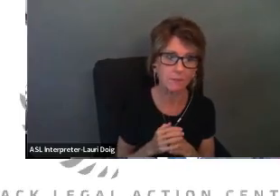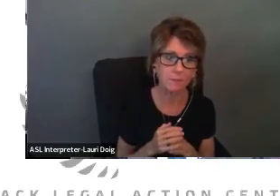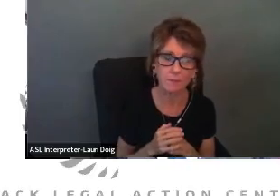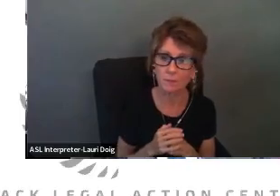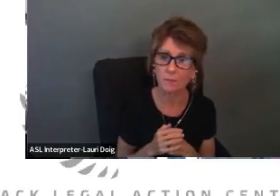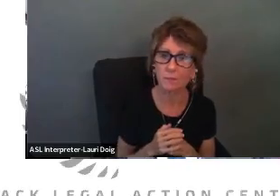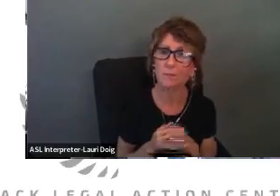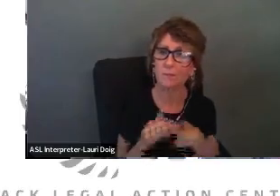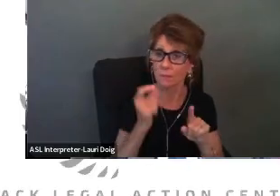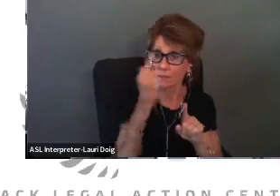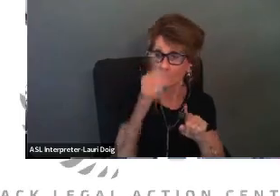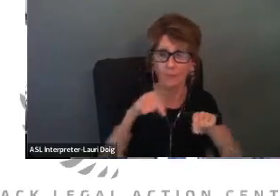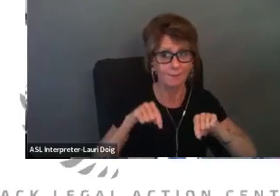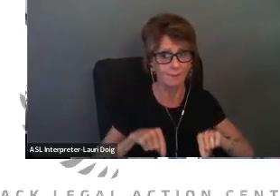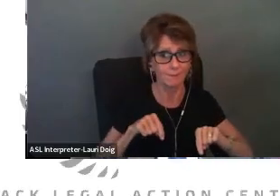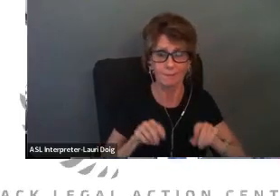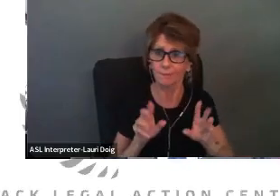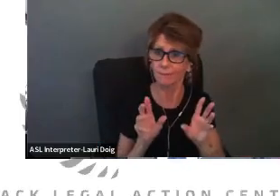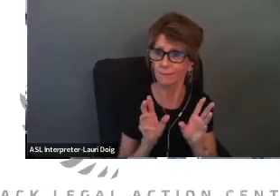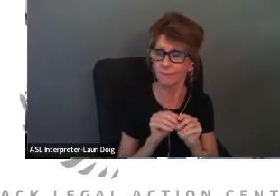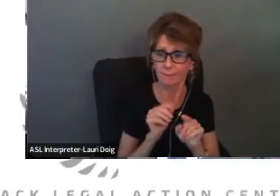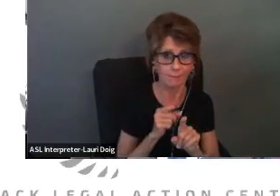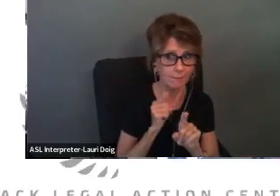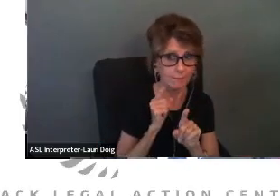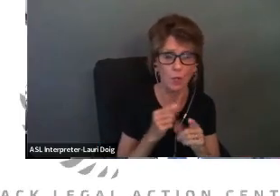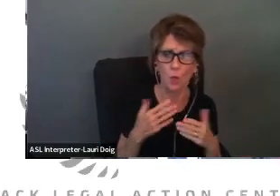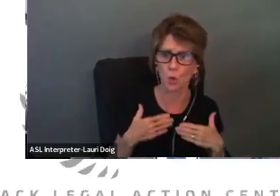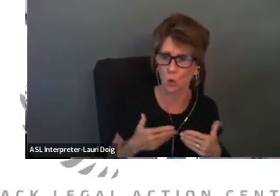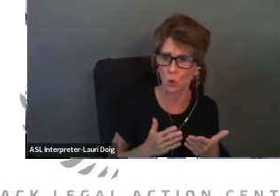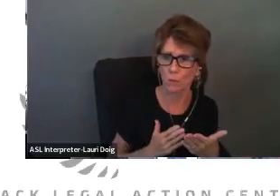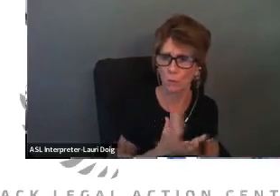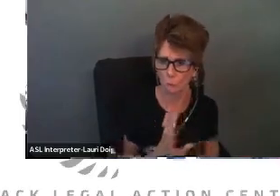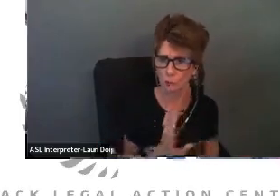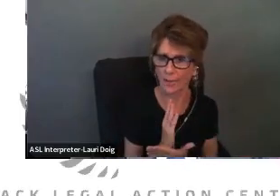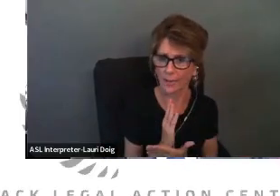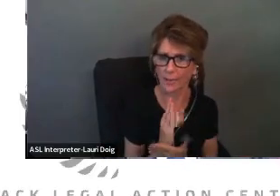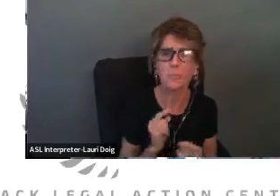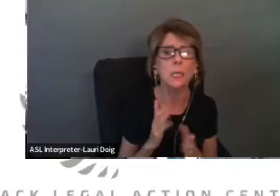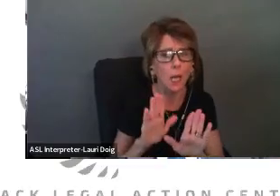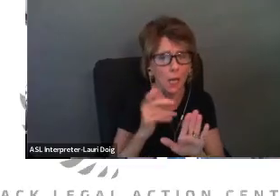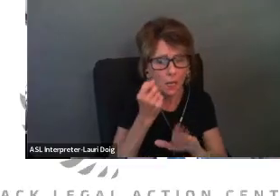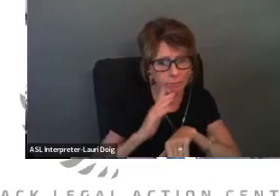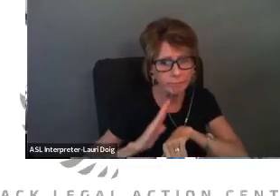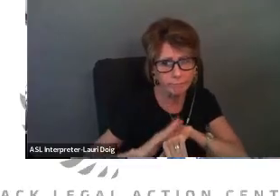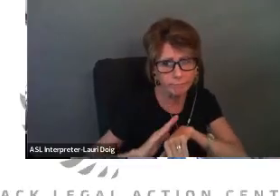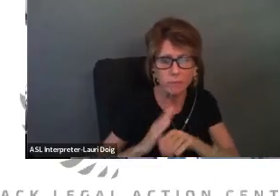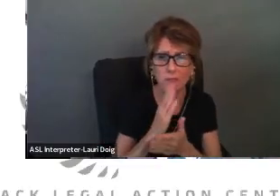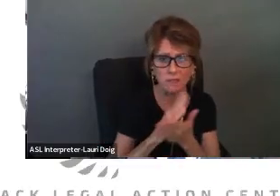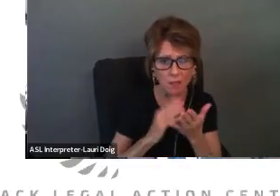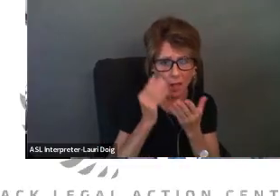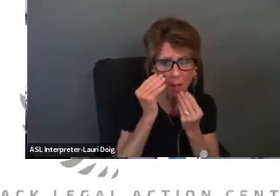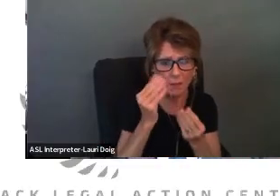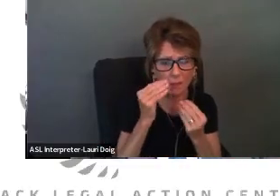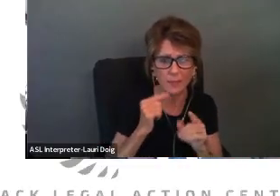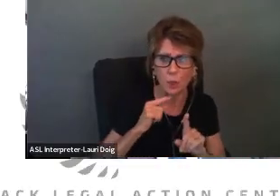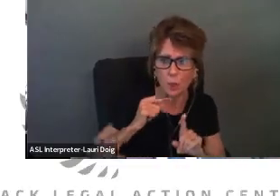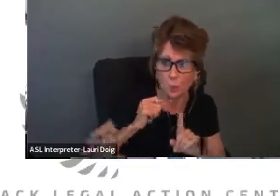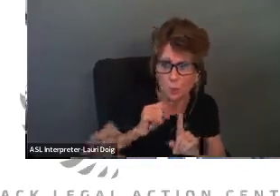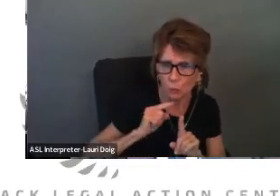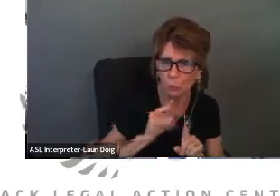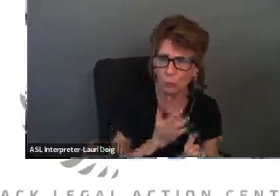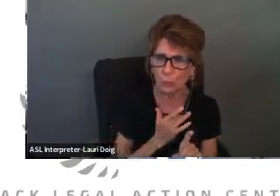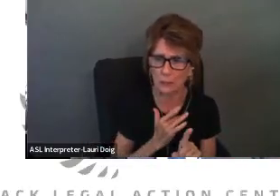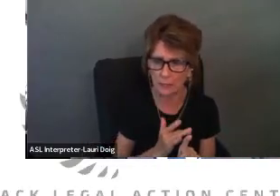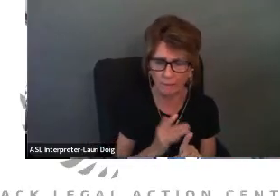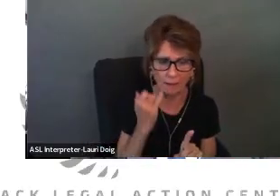about human rights matters here. Of course, some of the content can be triggering, can be sensitive. If you need to take a break, do that. We